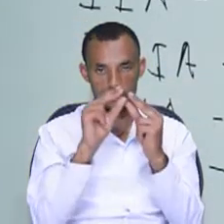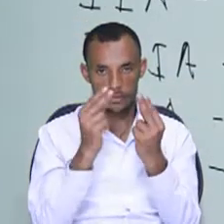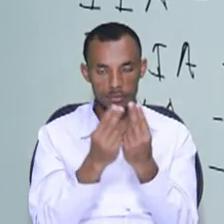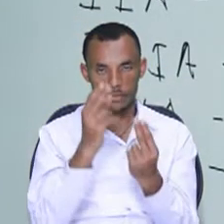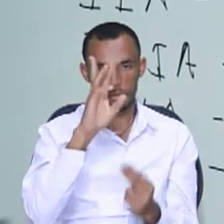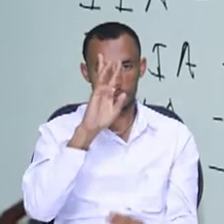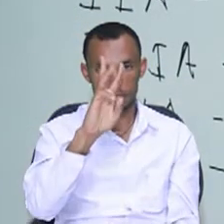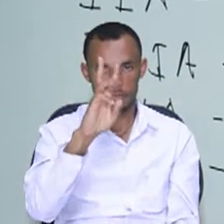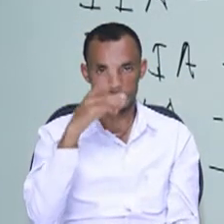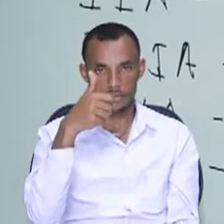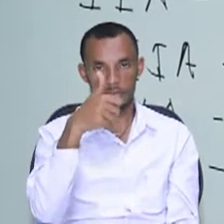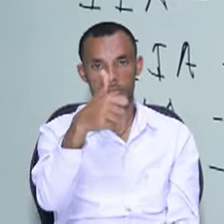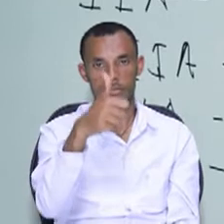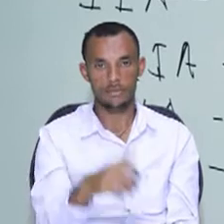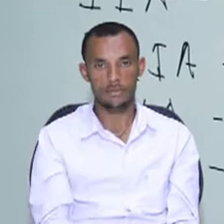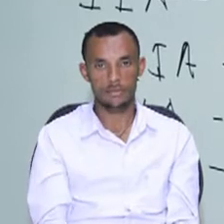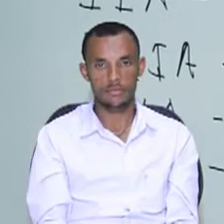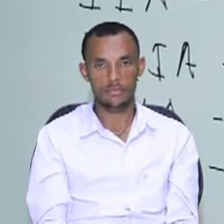Group 6A,